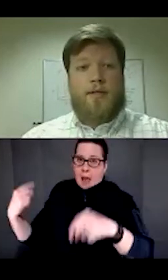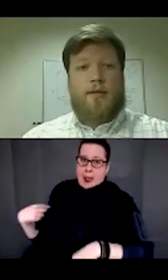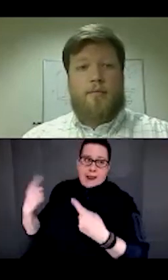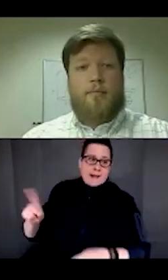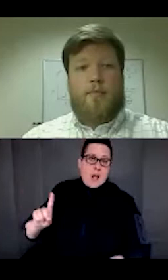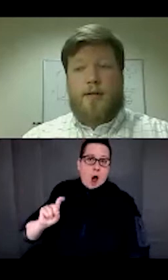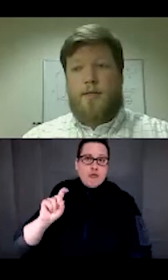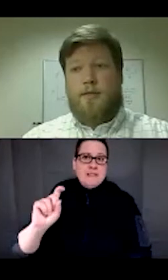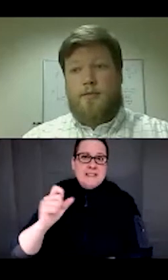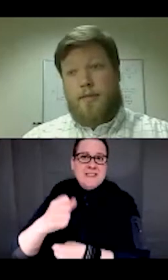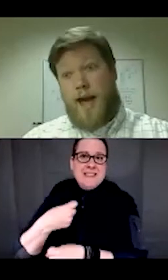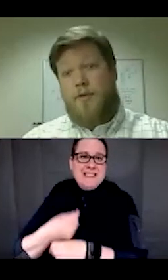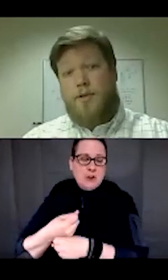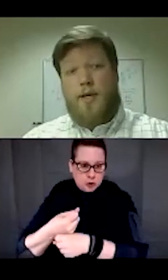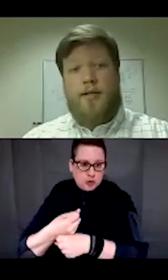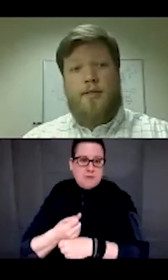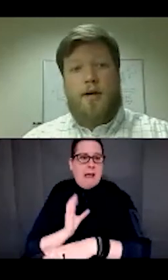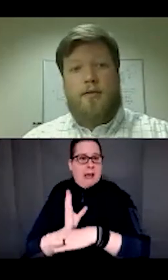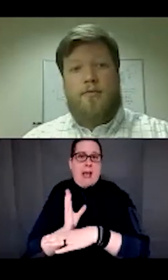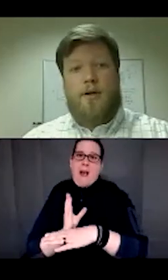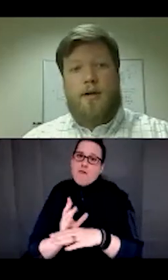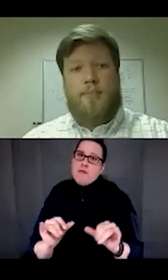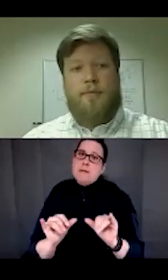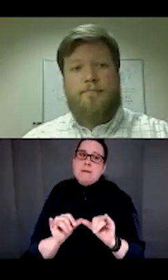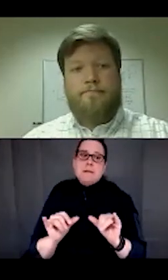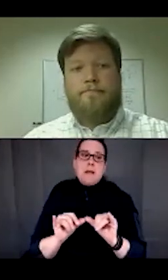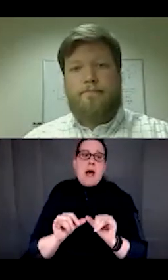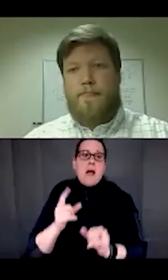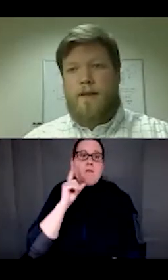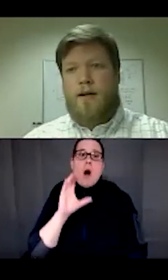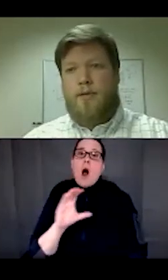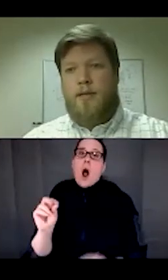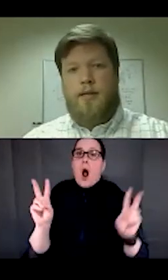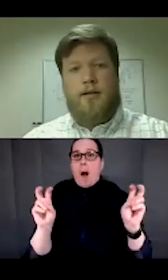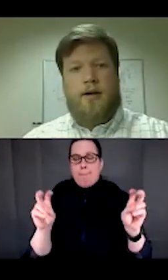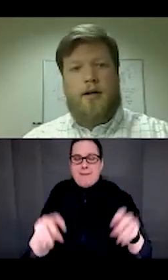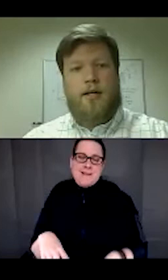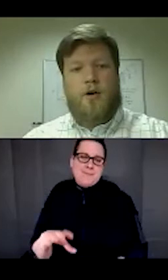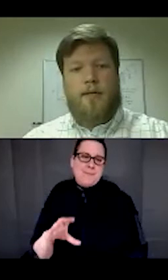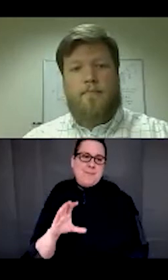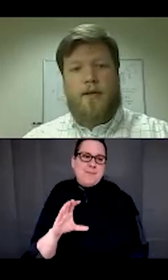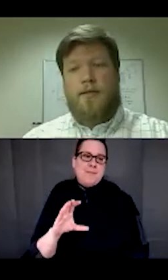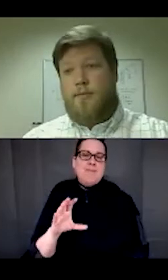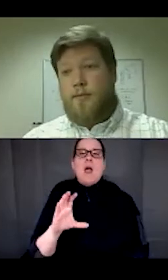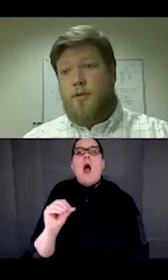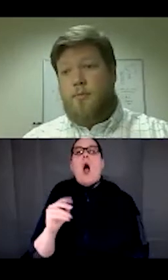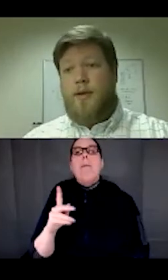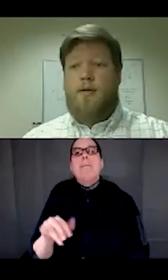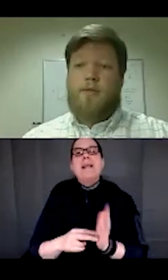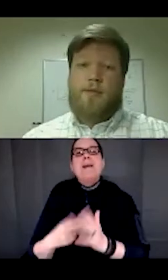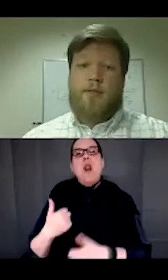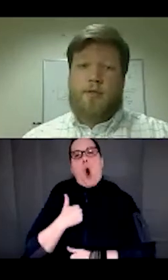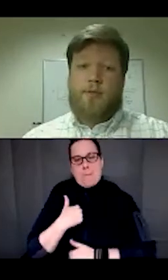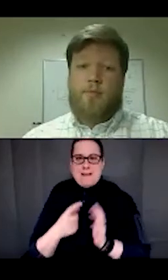as the average size of a company in an army. Sometimes they're a little bit